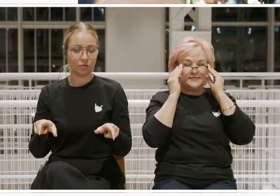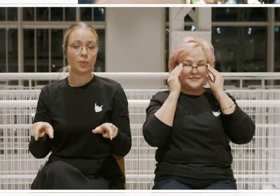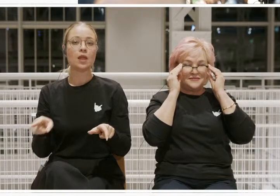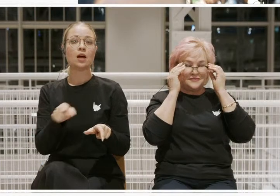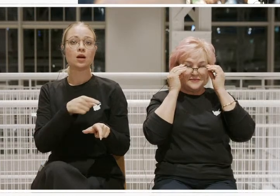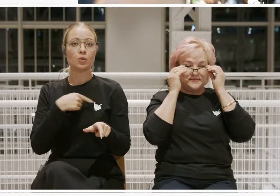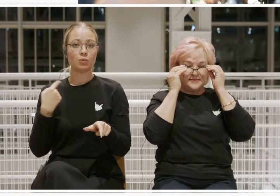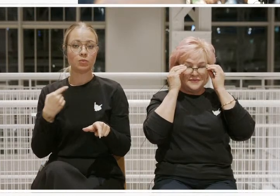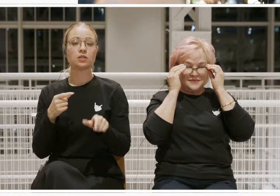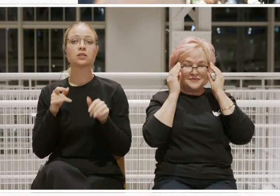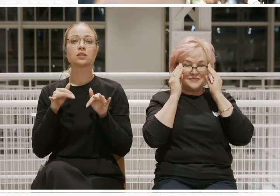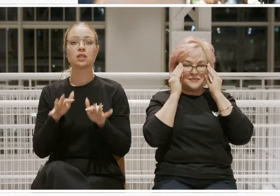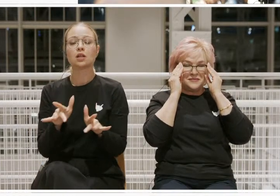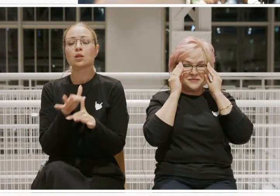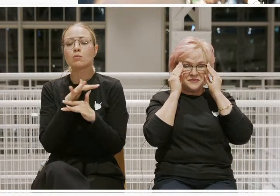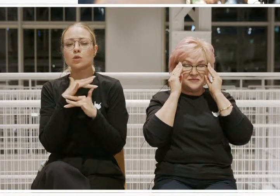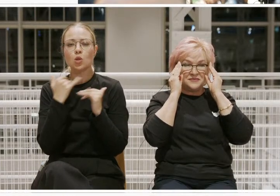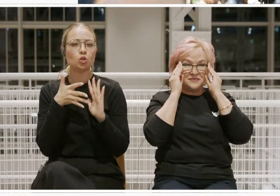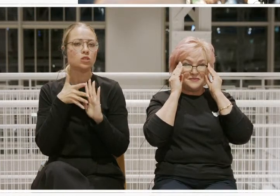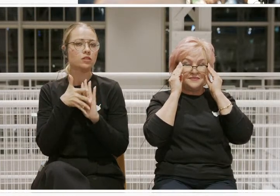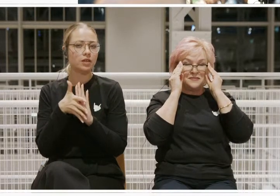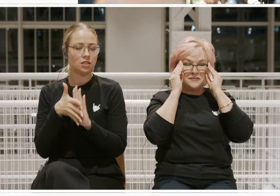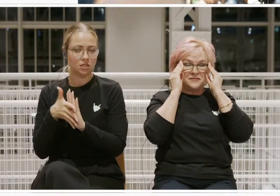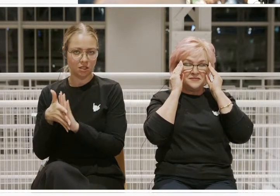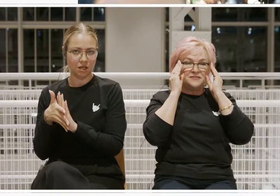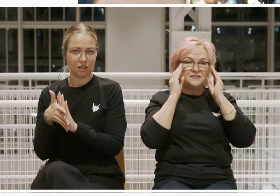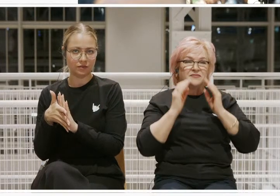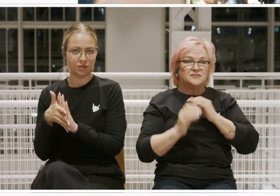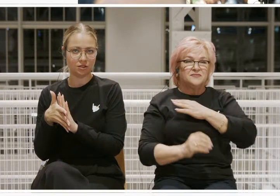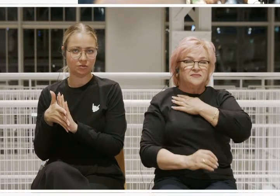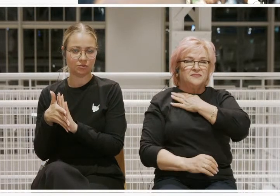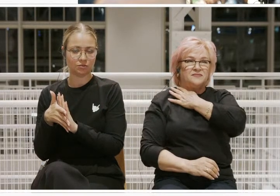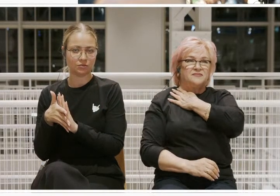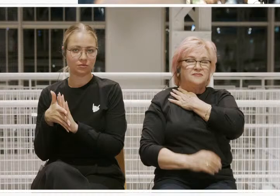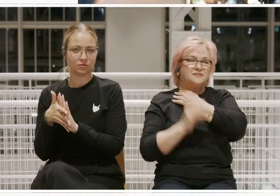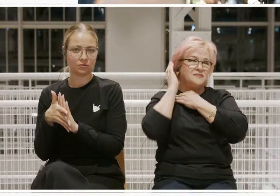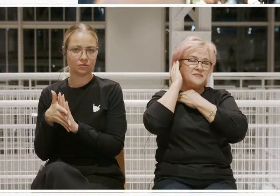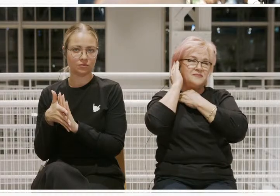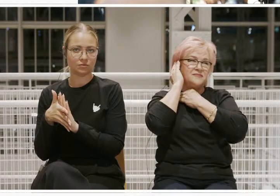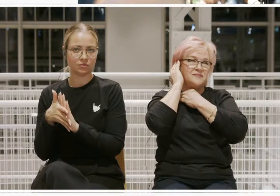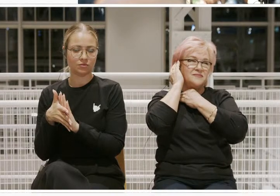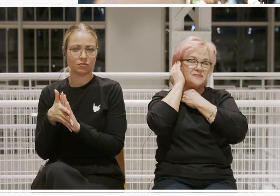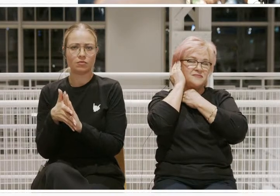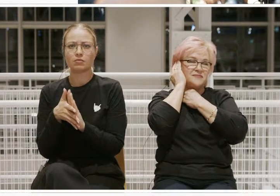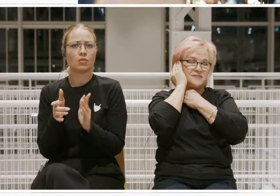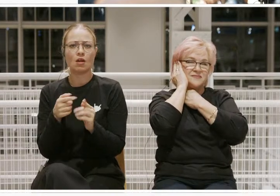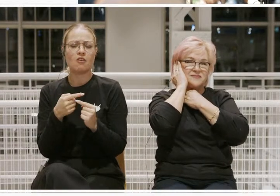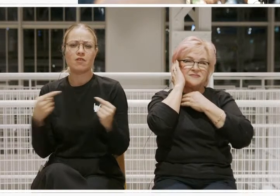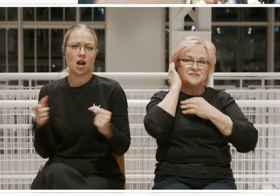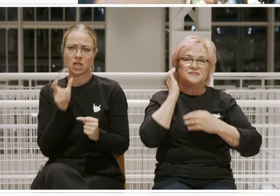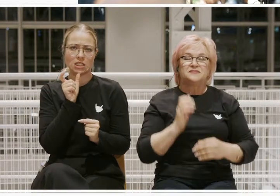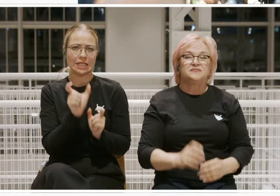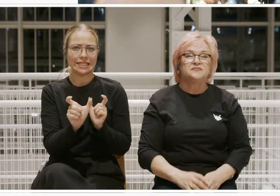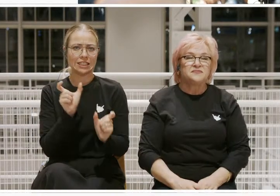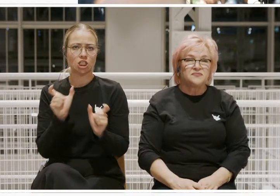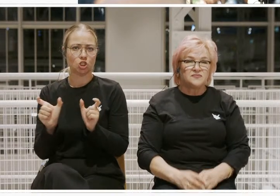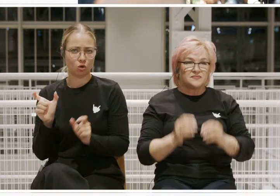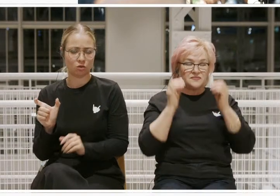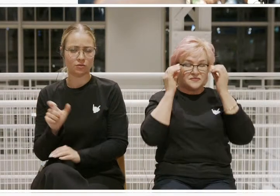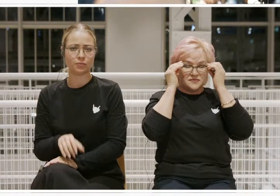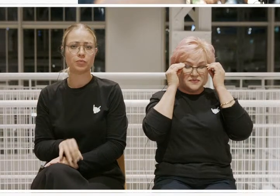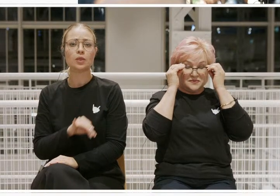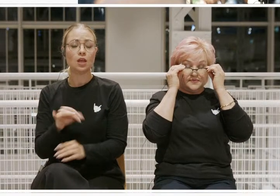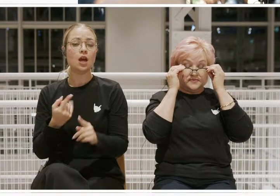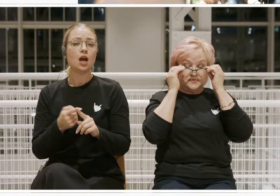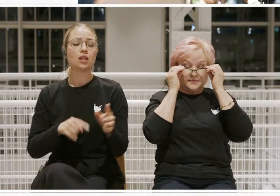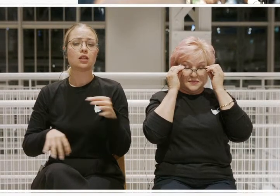with water buffaloes was conducted at different times of the year. These interspecies visions laid the foundation